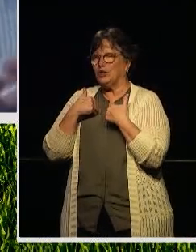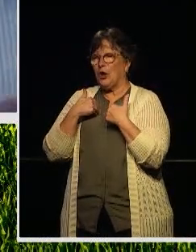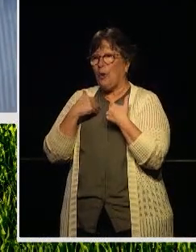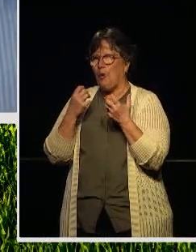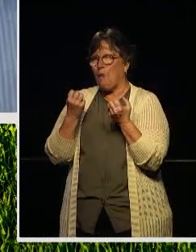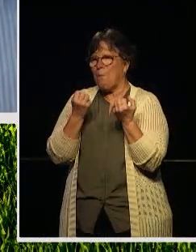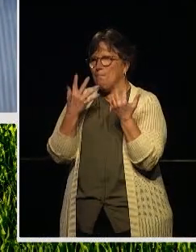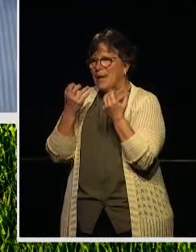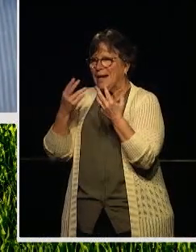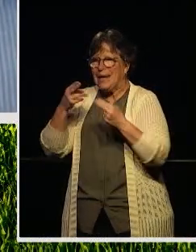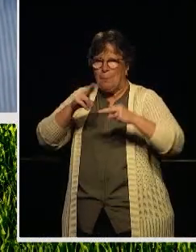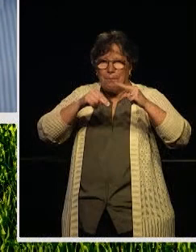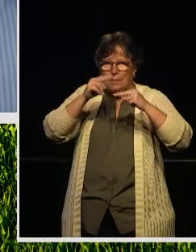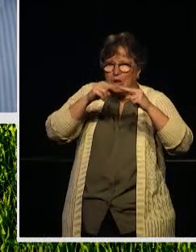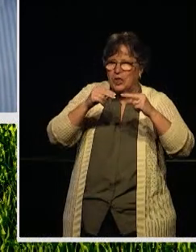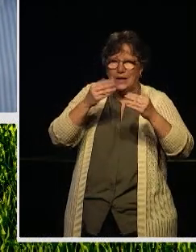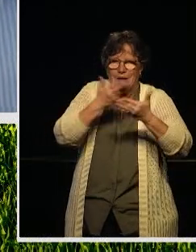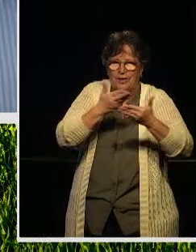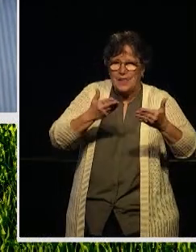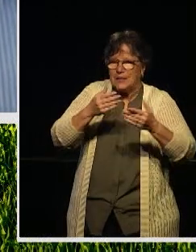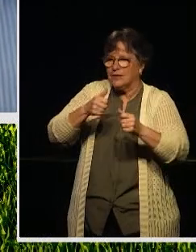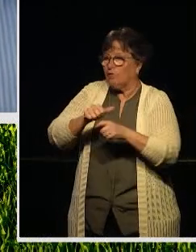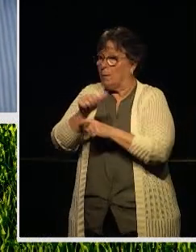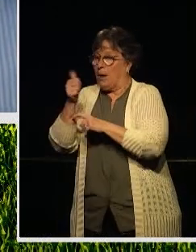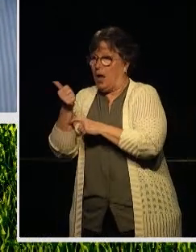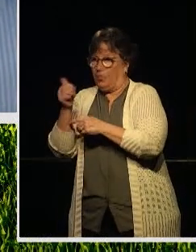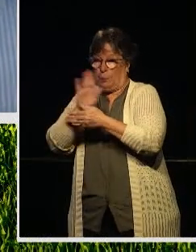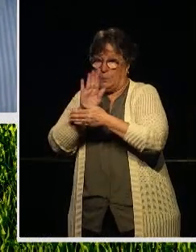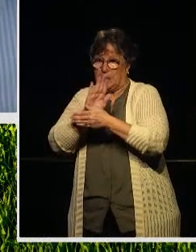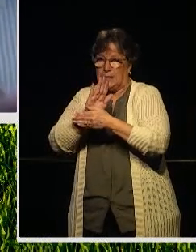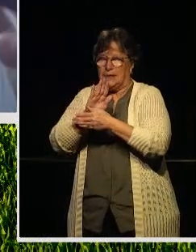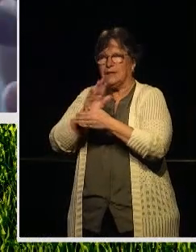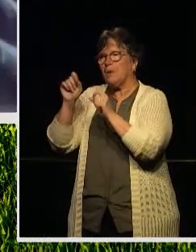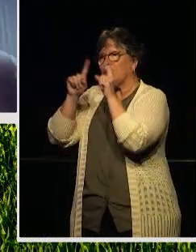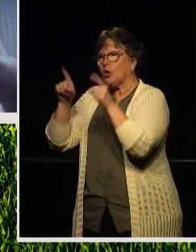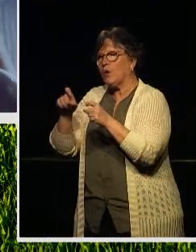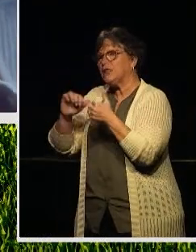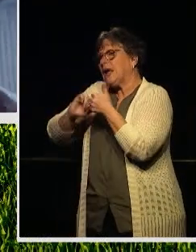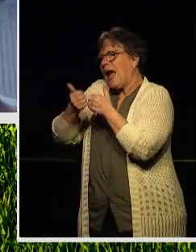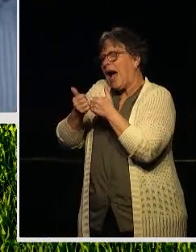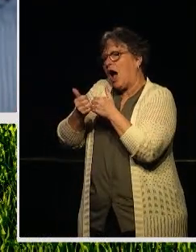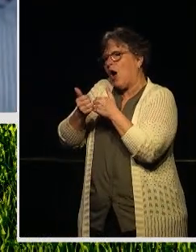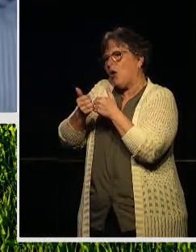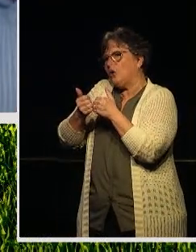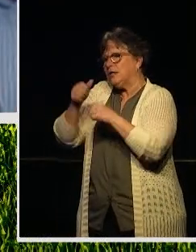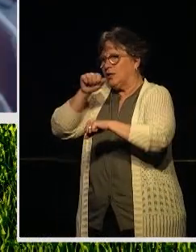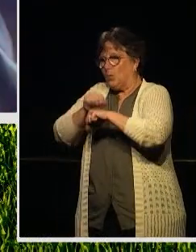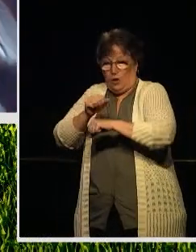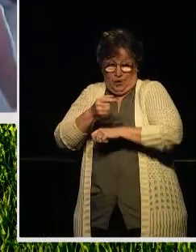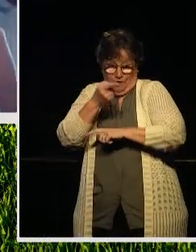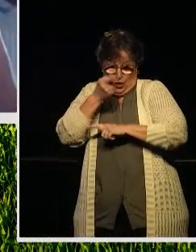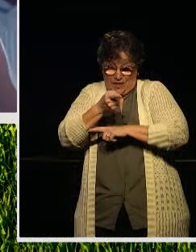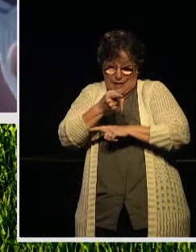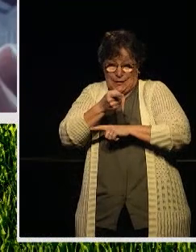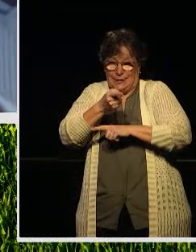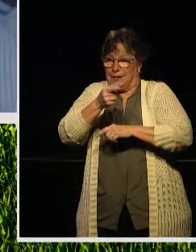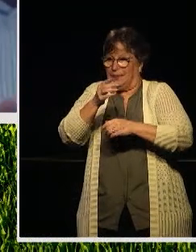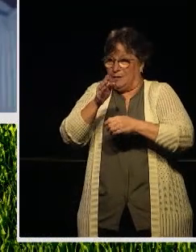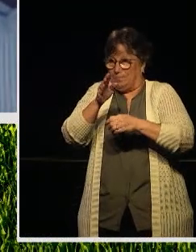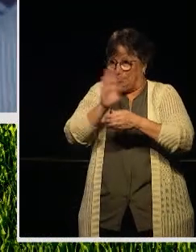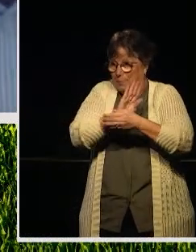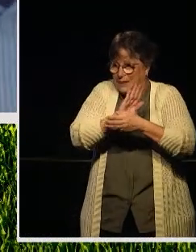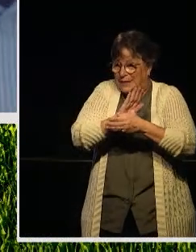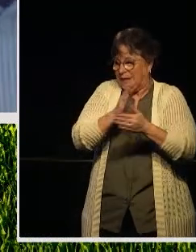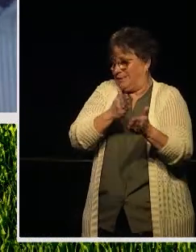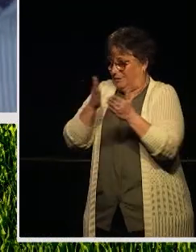other industries that we can use. Now, the questions about how we put it together that works for this industry and what are some new areas that we need to be innovating